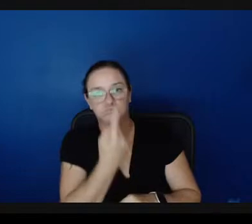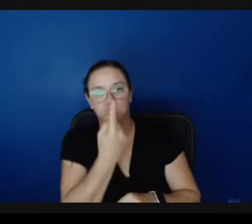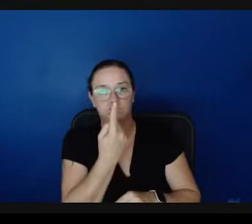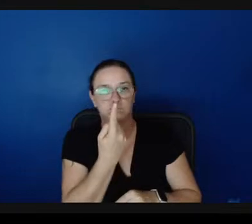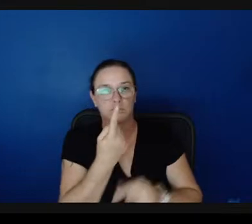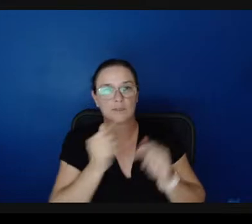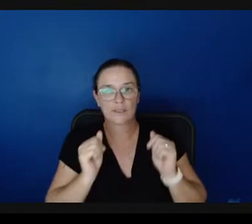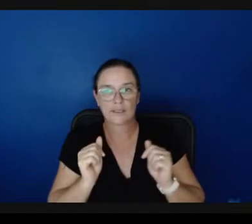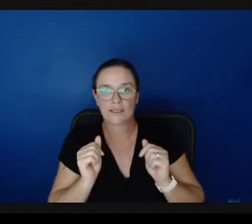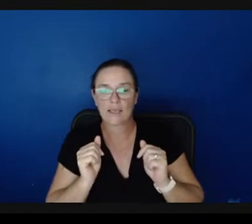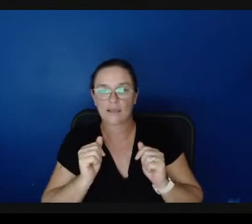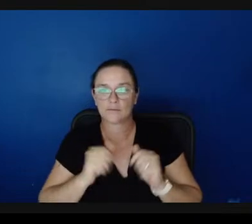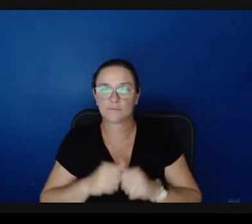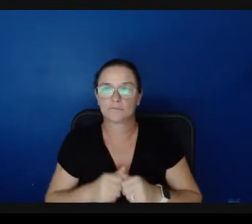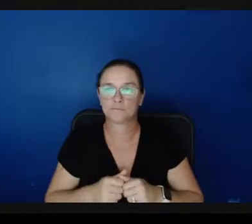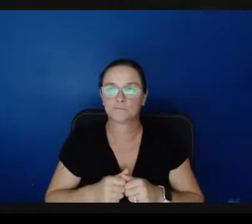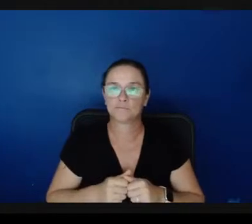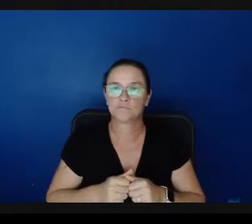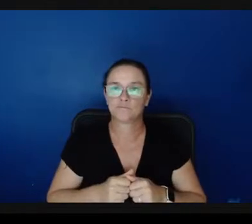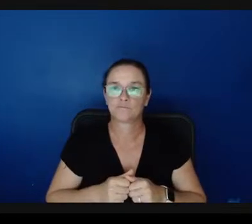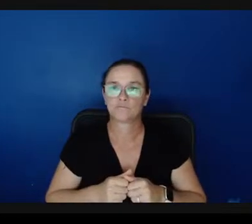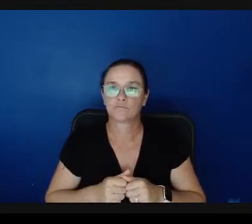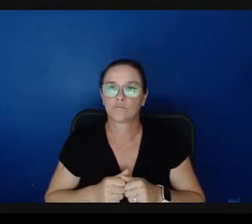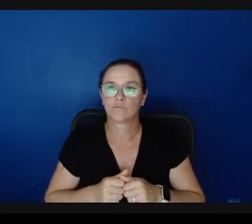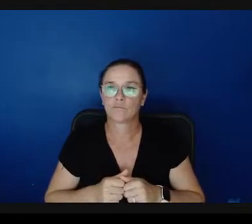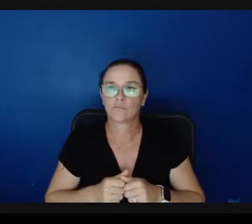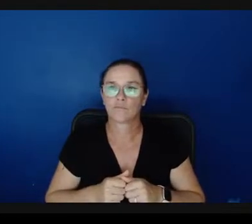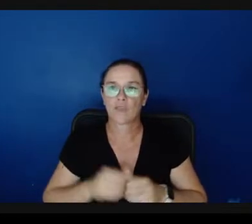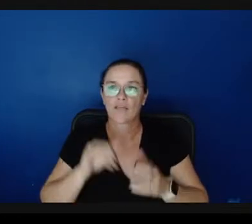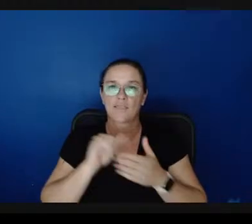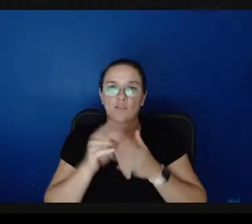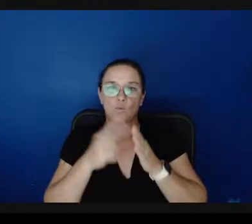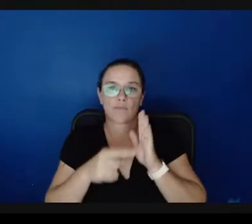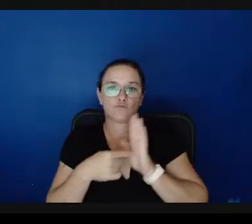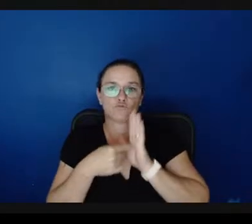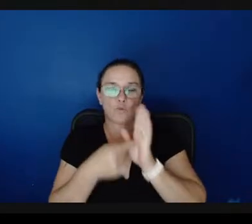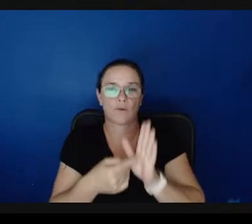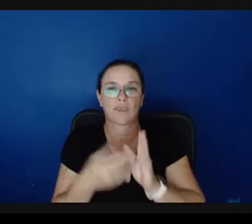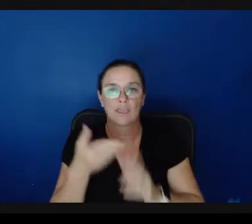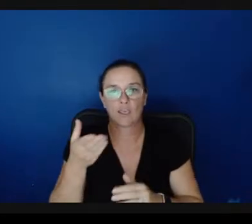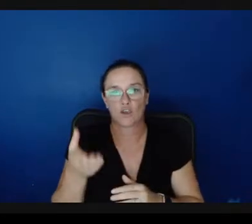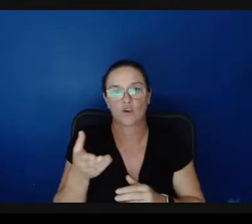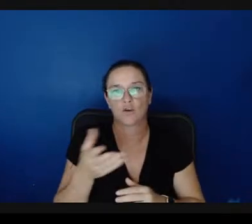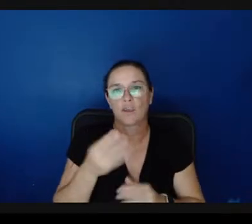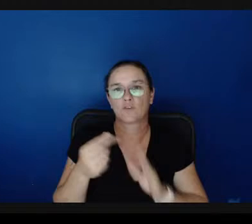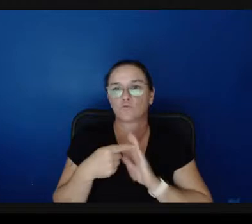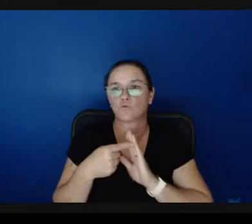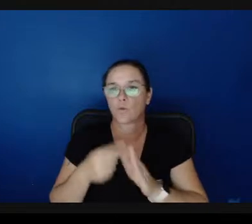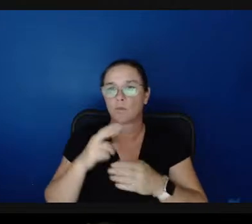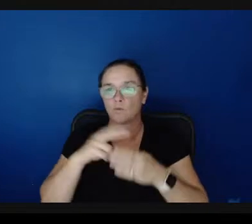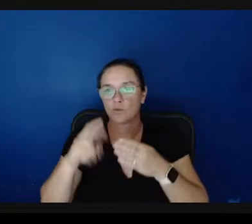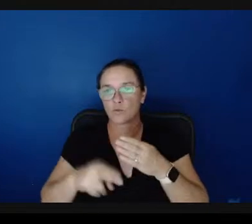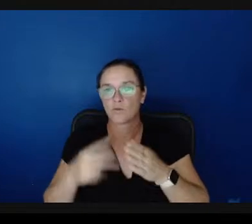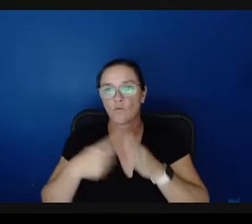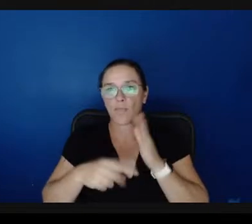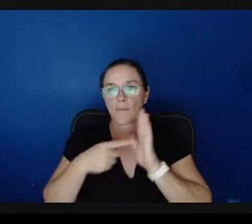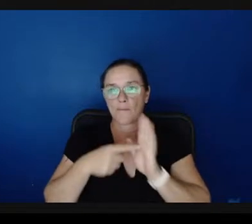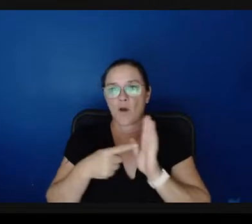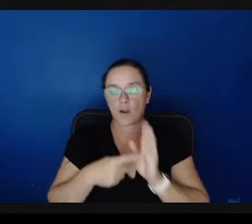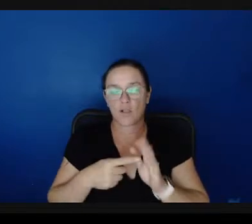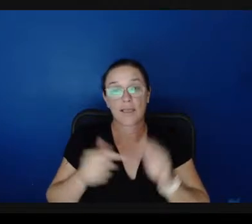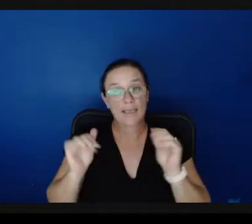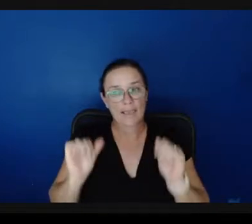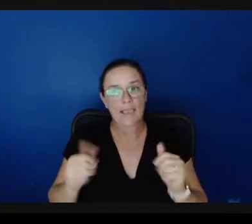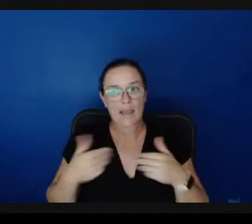volcano. And so that's what they're modeling here, and that they're showing results of what their model actually shows, that there can be a